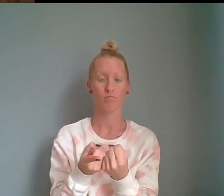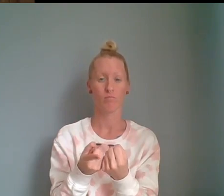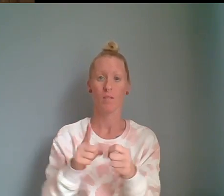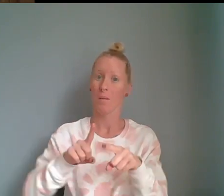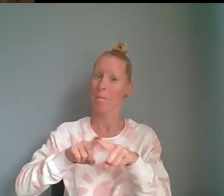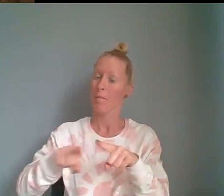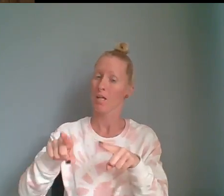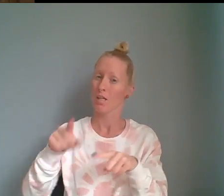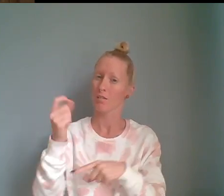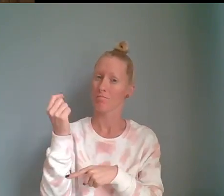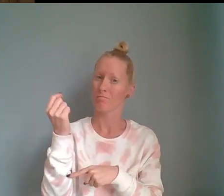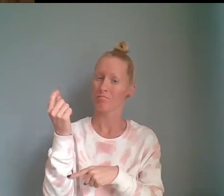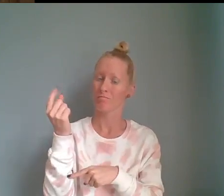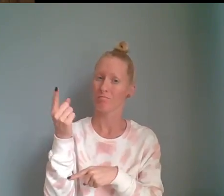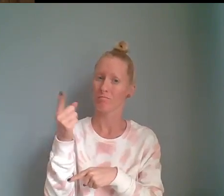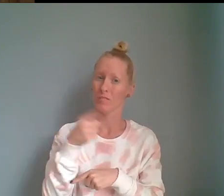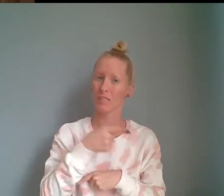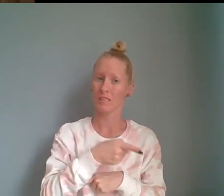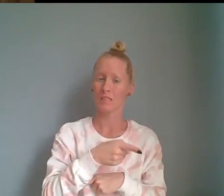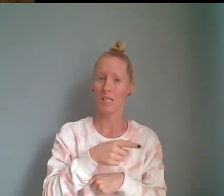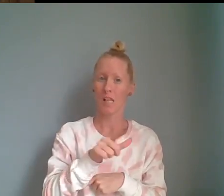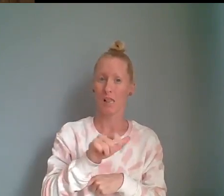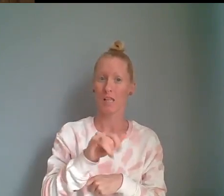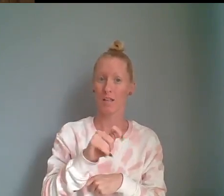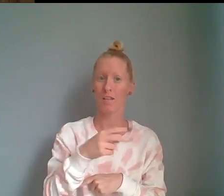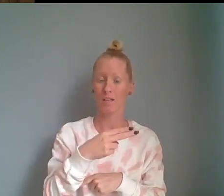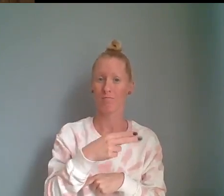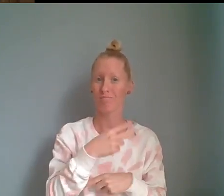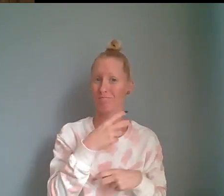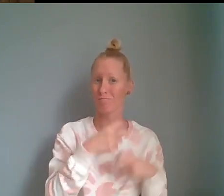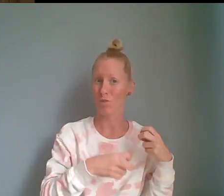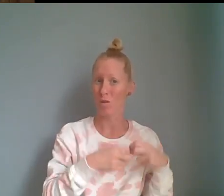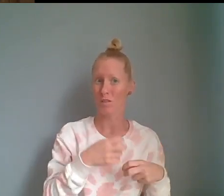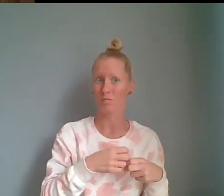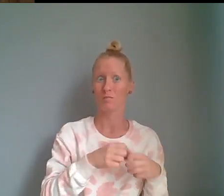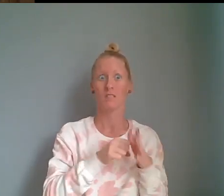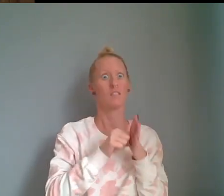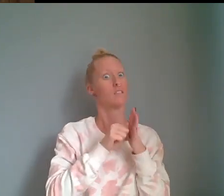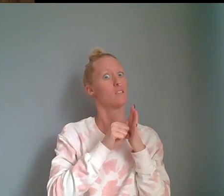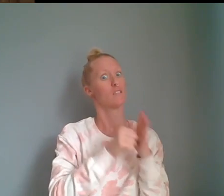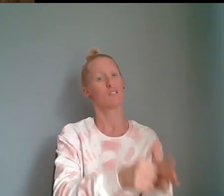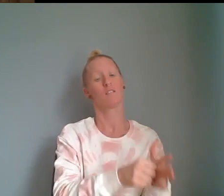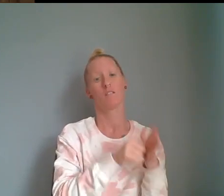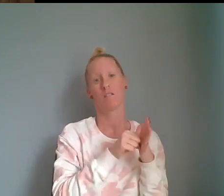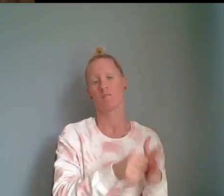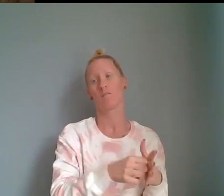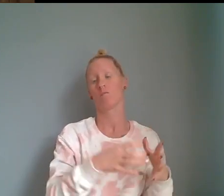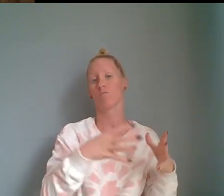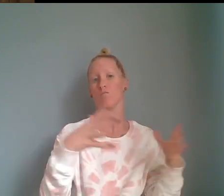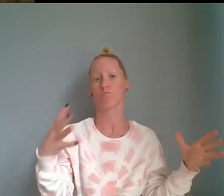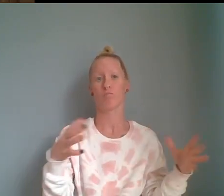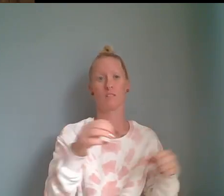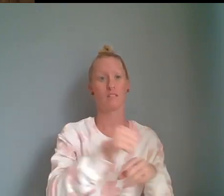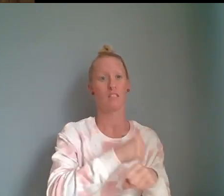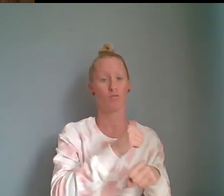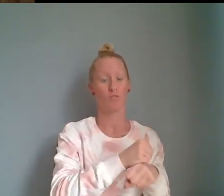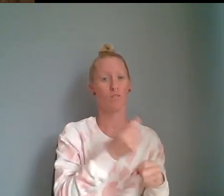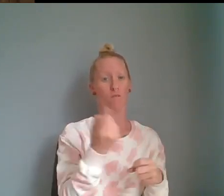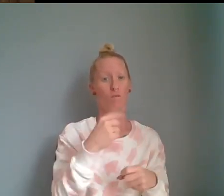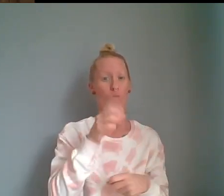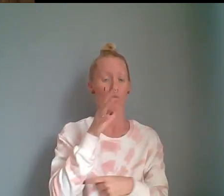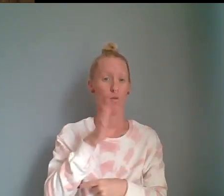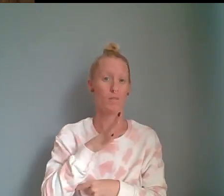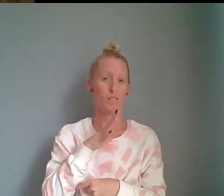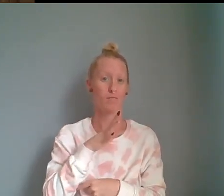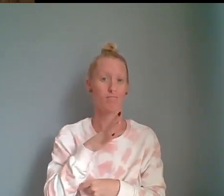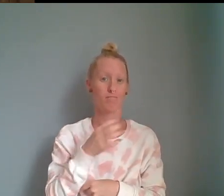But the lithium is problematic because there are tremendous side effects. It's also dangerous for women to take while they're pregnant